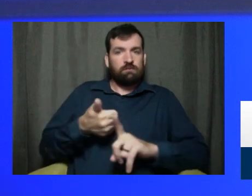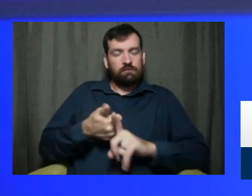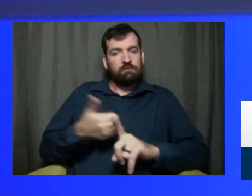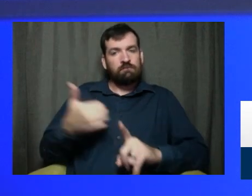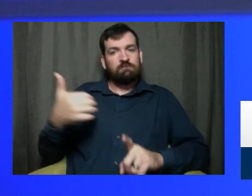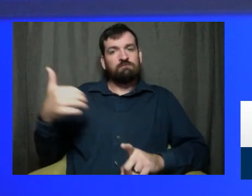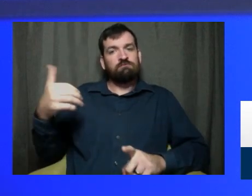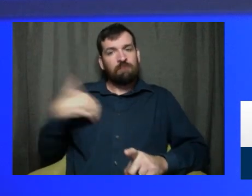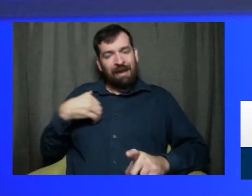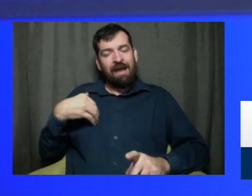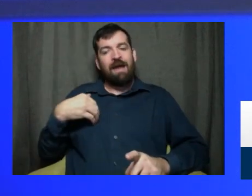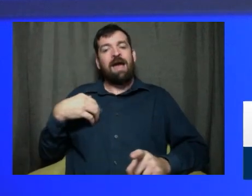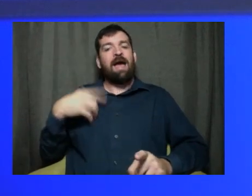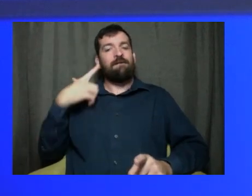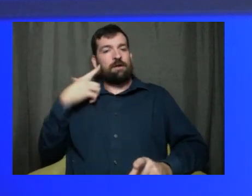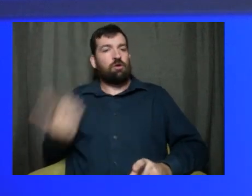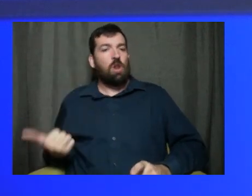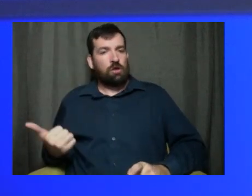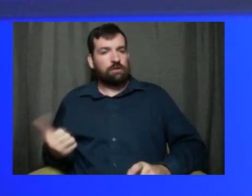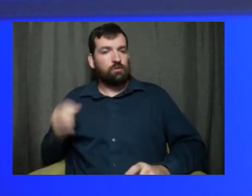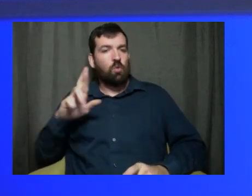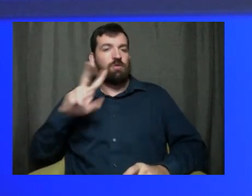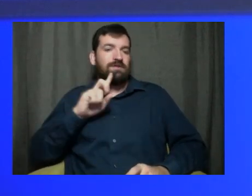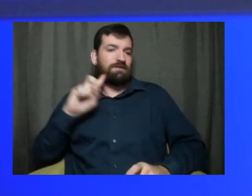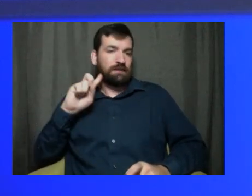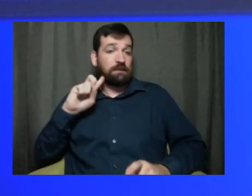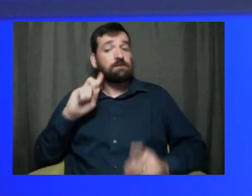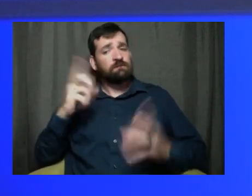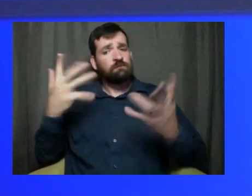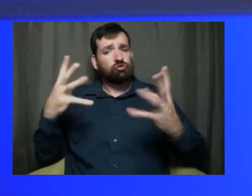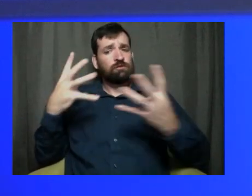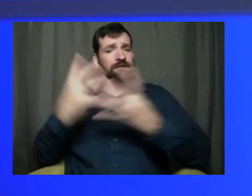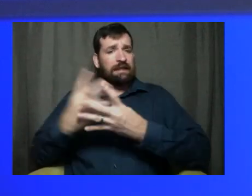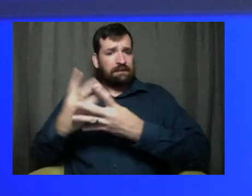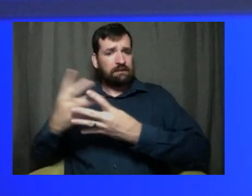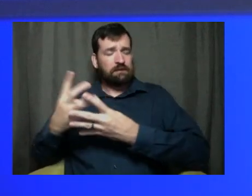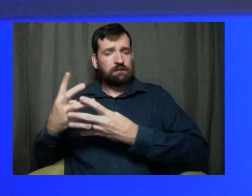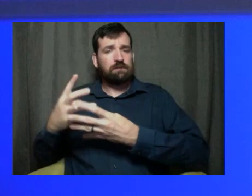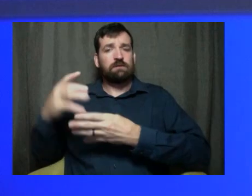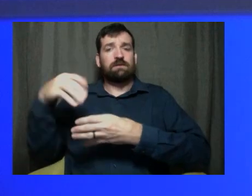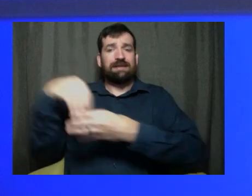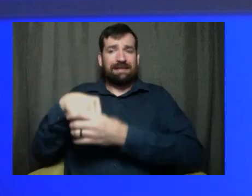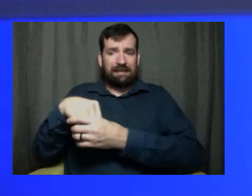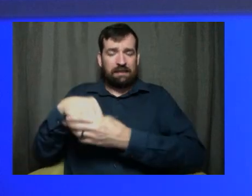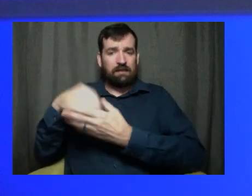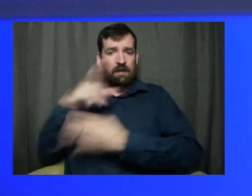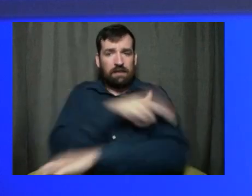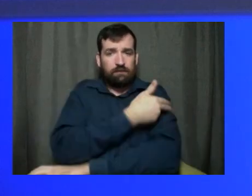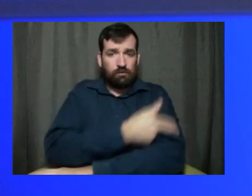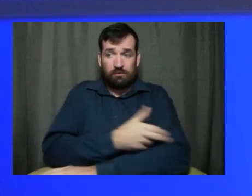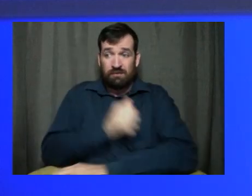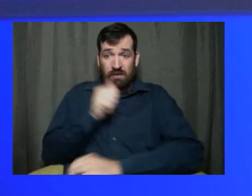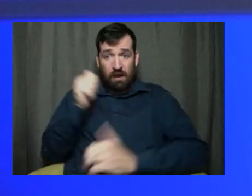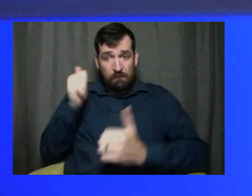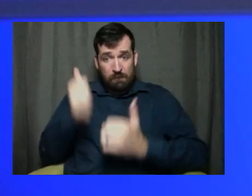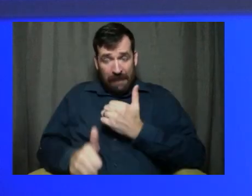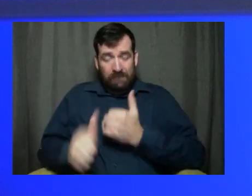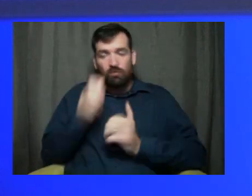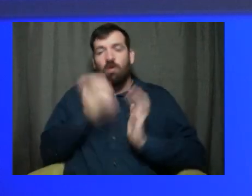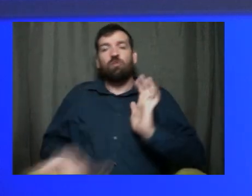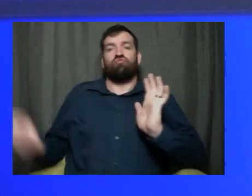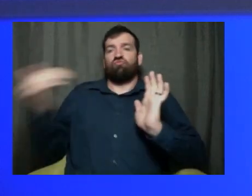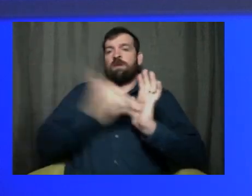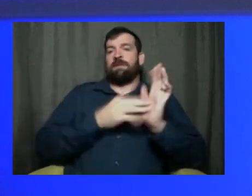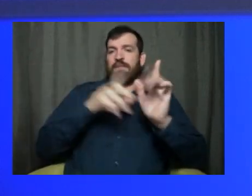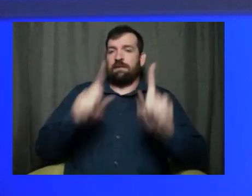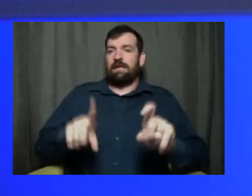deafness or congenital hearing loss. We do the screen in the hospital, and if the baby doesn't pass, then the baby will repeat the testing when they are a